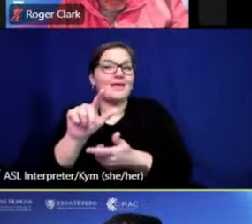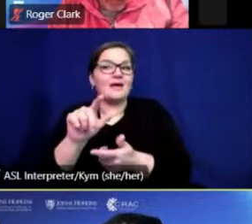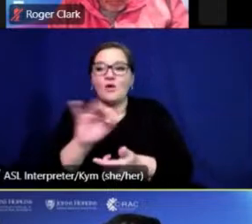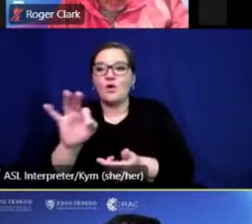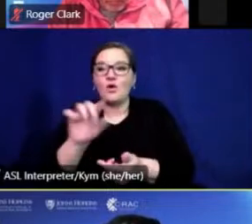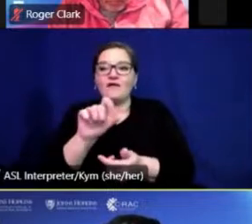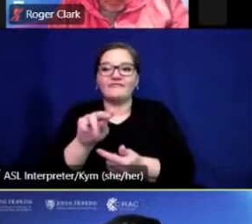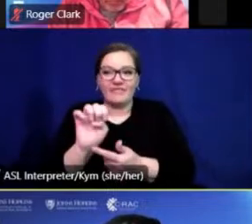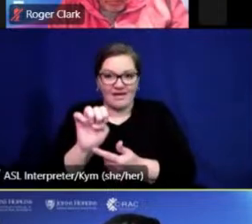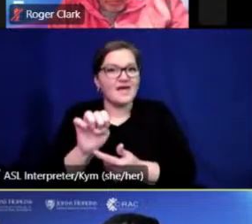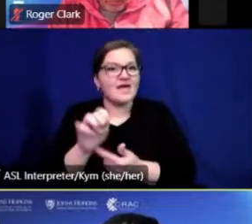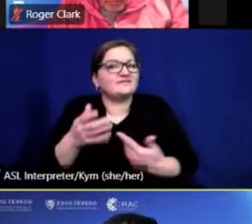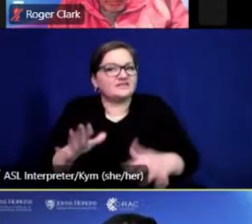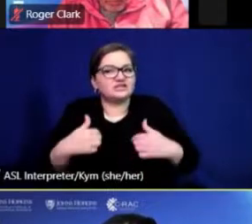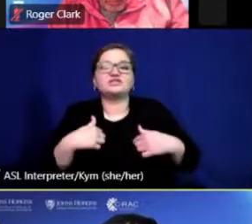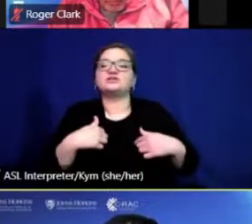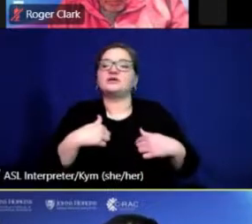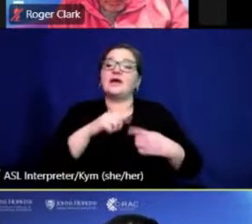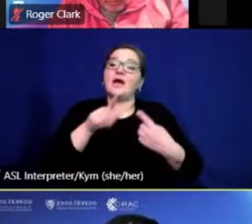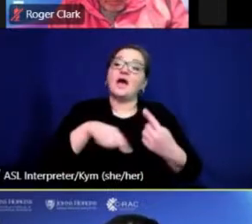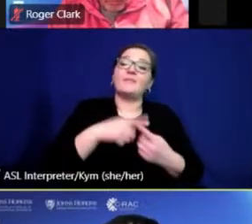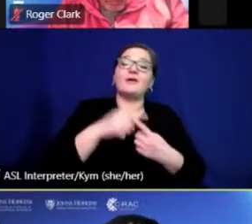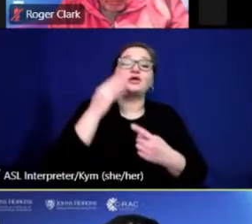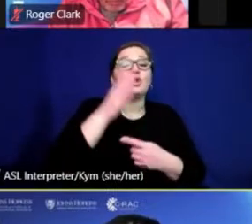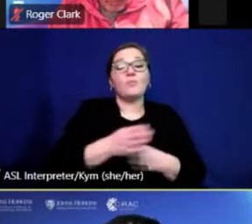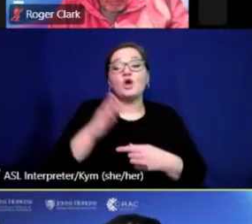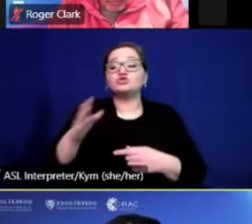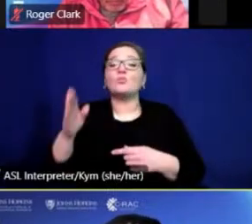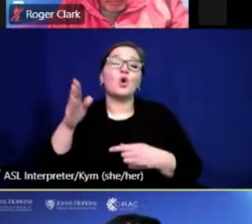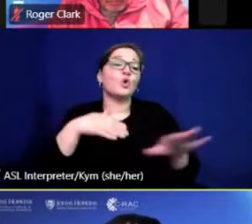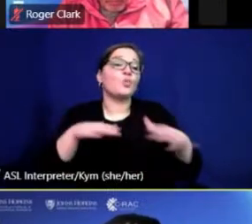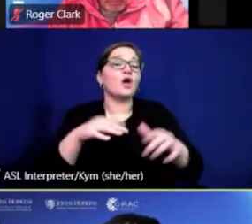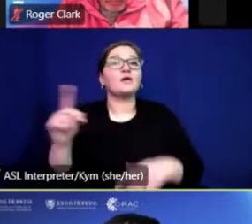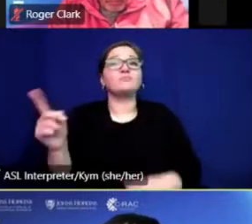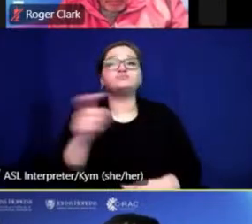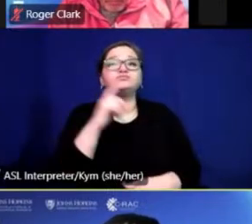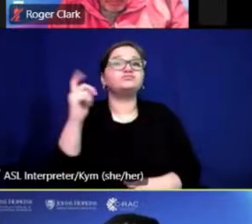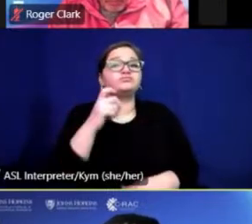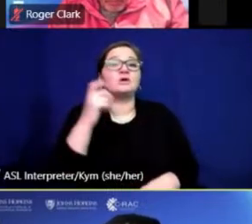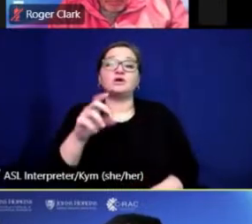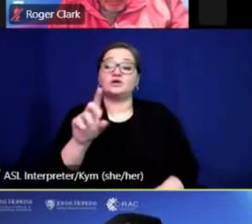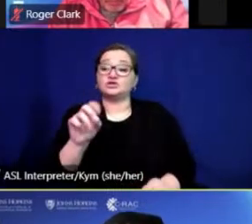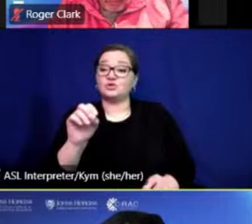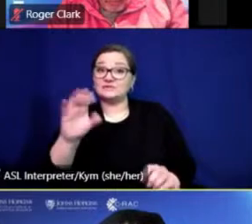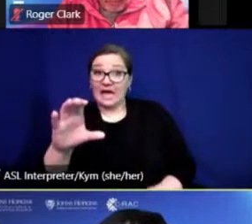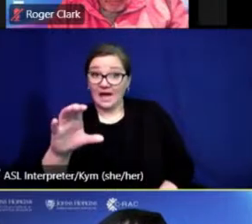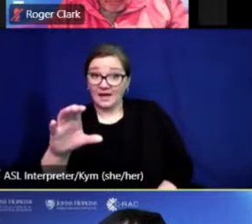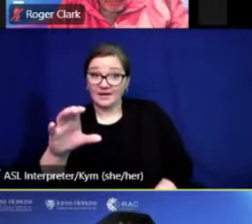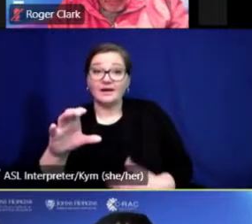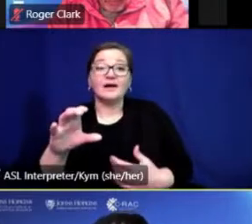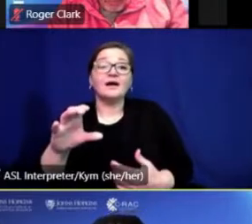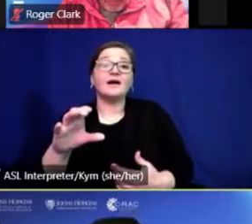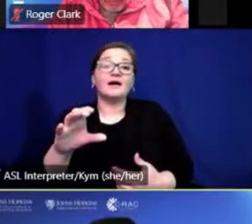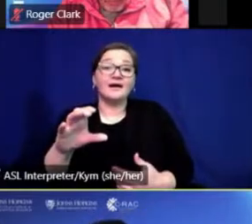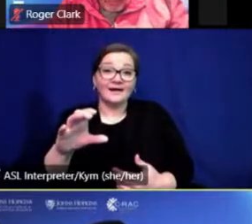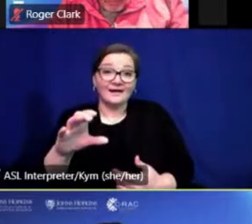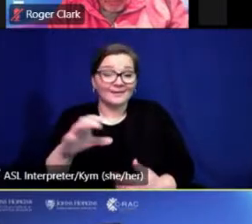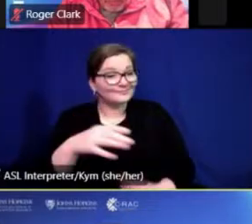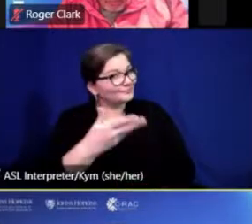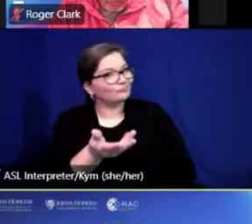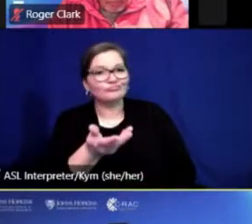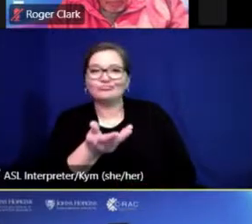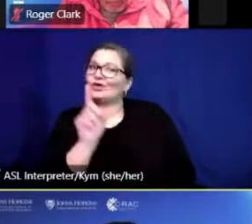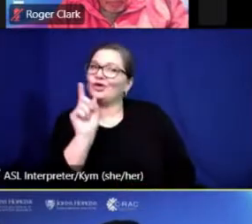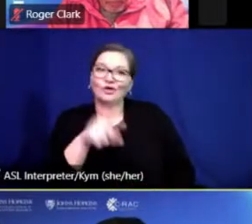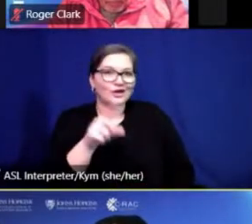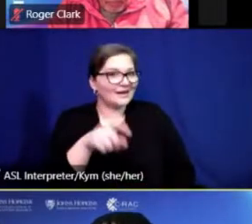about walking around Baltimore. So, Doc, I'm gonna have to. You're gonna have to take